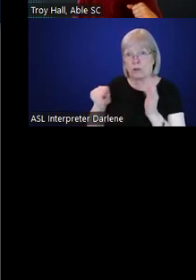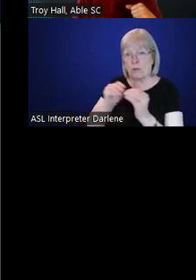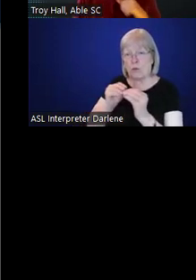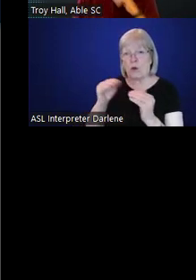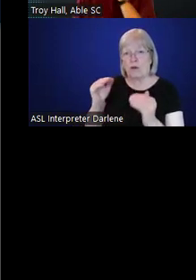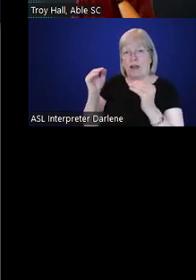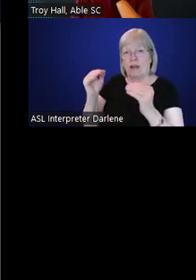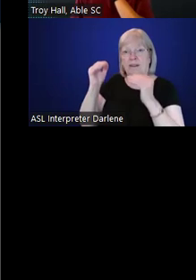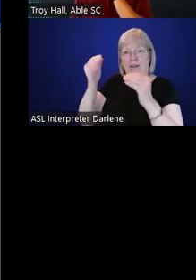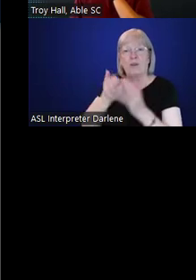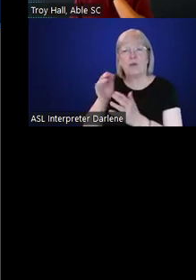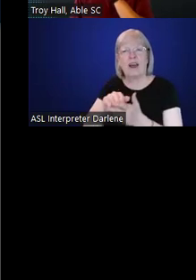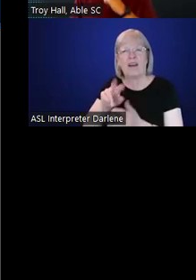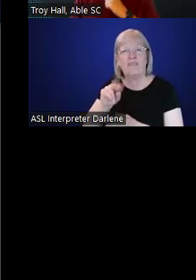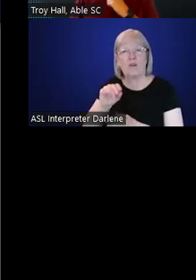vocational training.